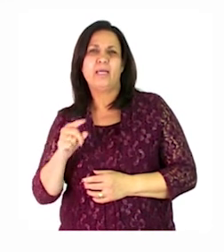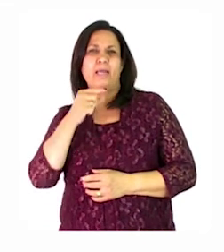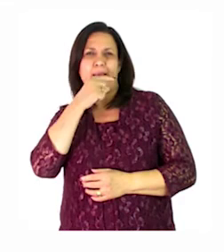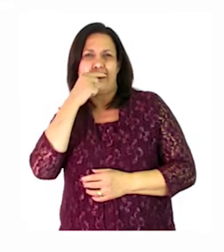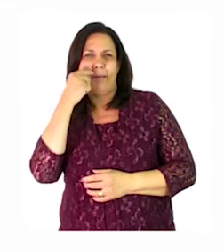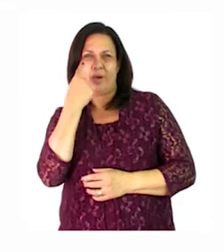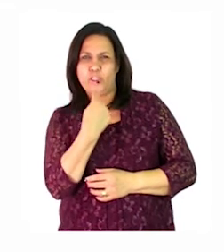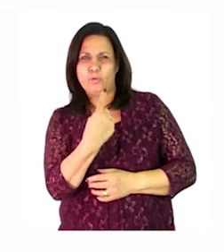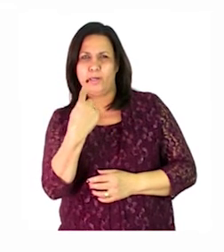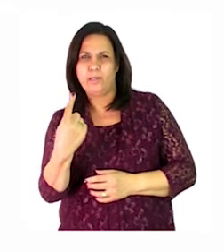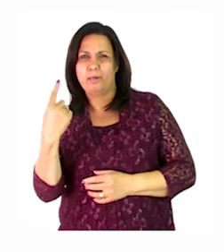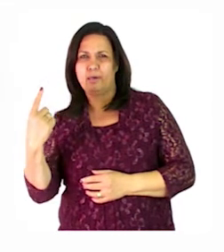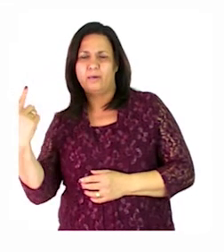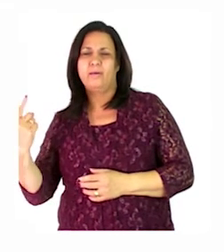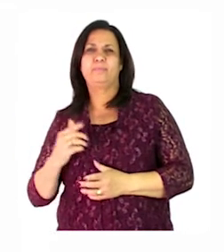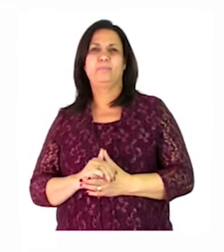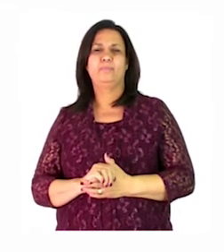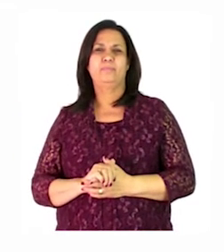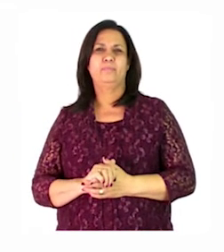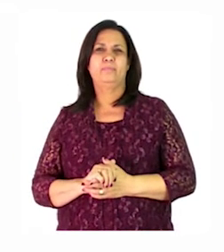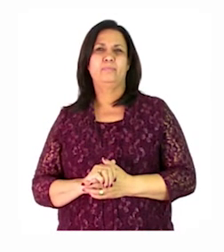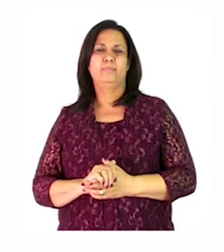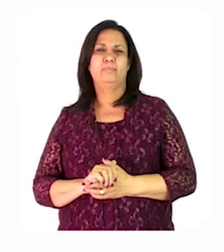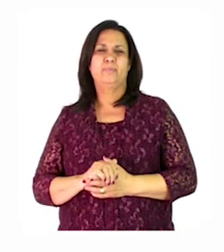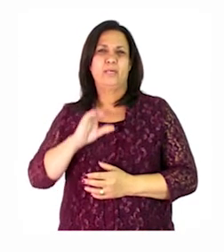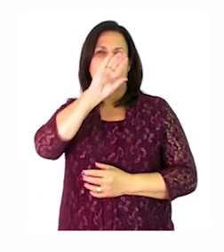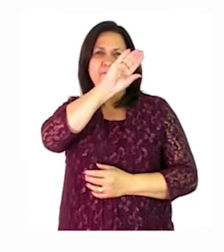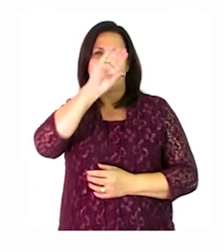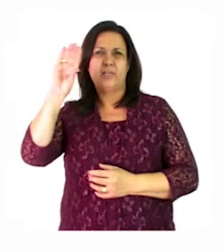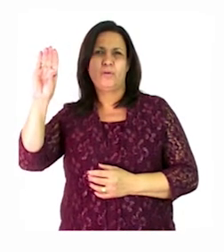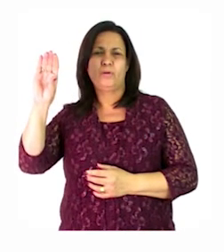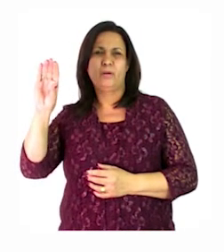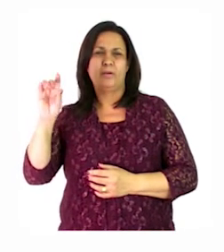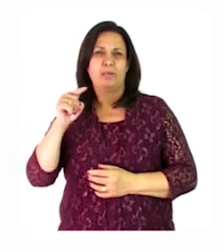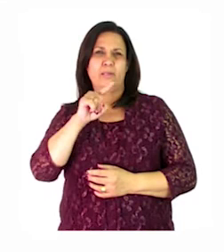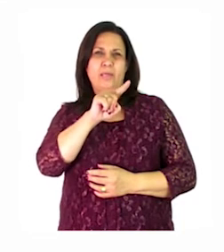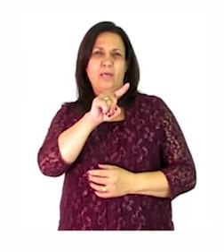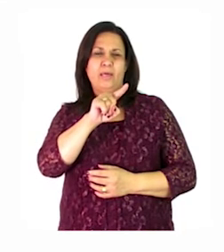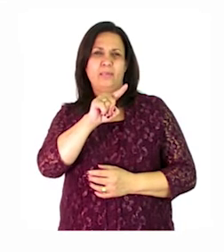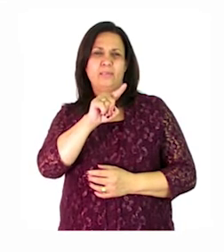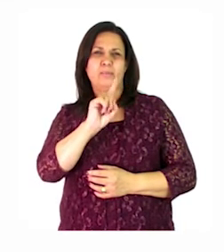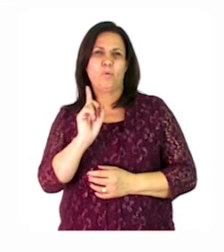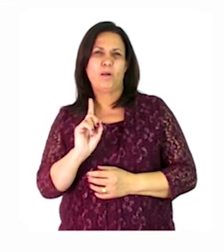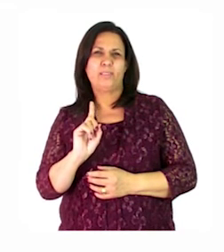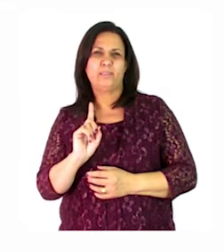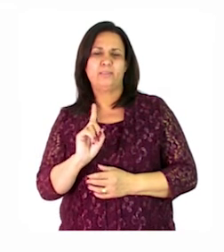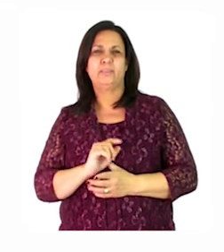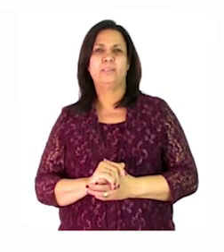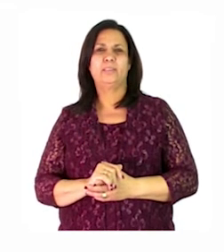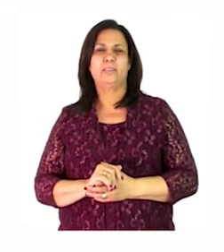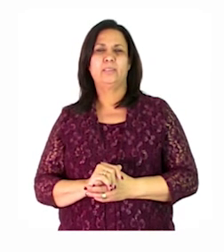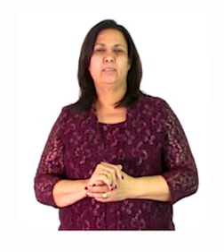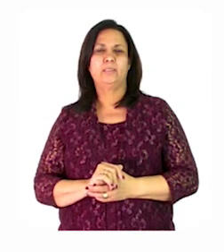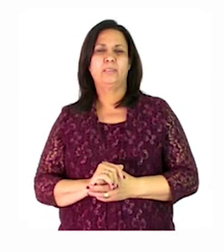each one of the picture. The first pictures we see lined up in the first row